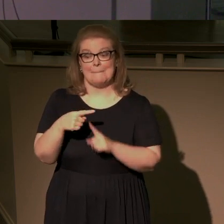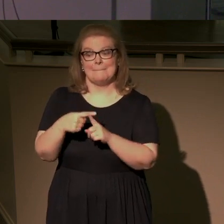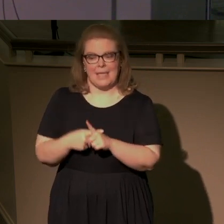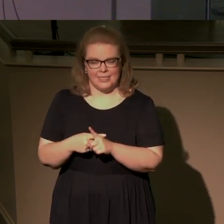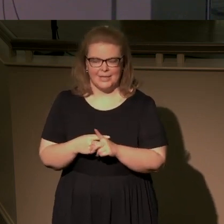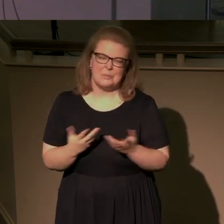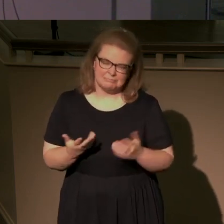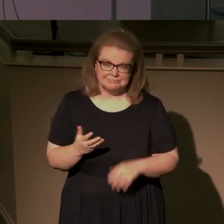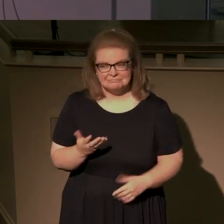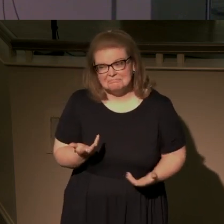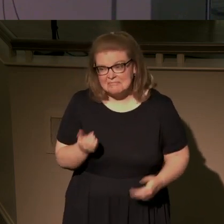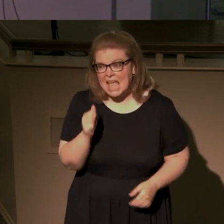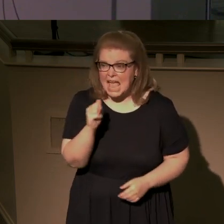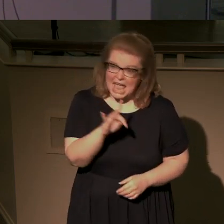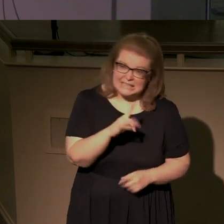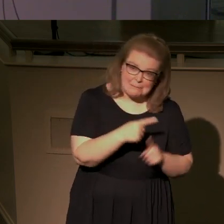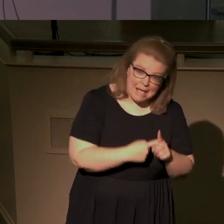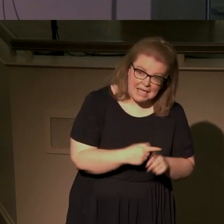That too.